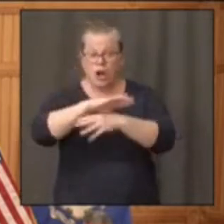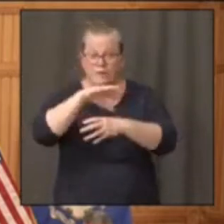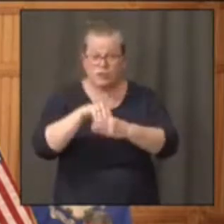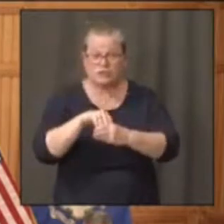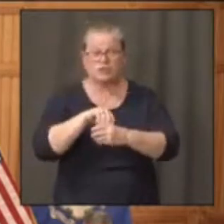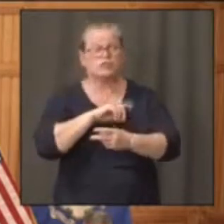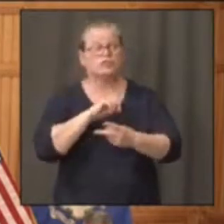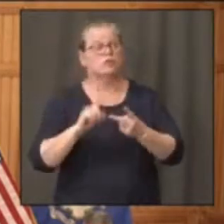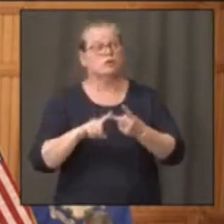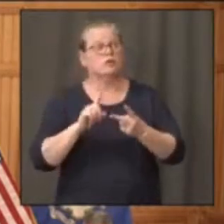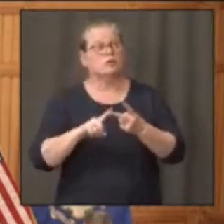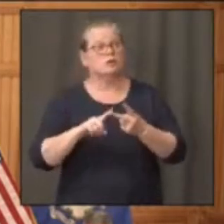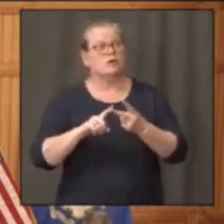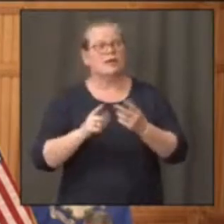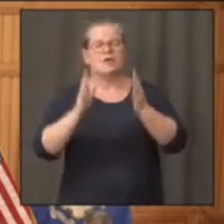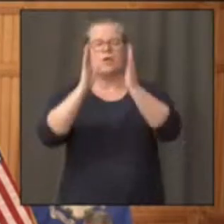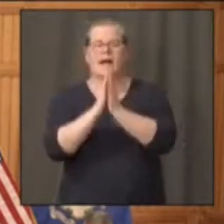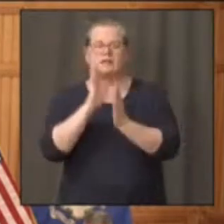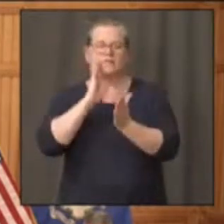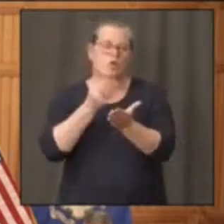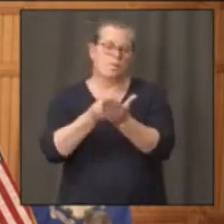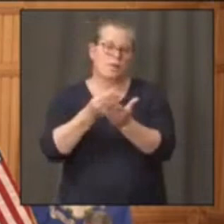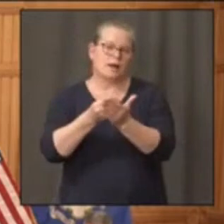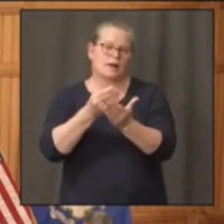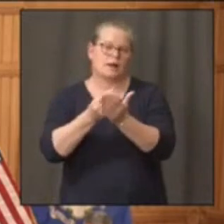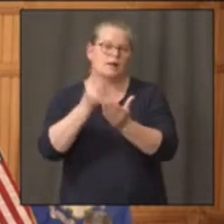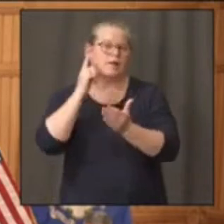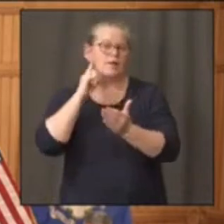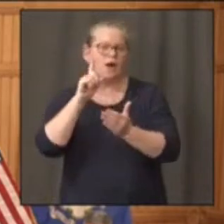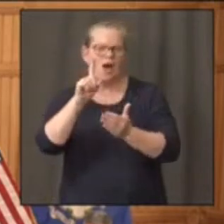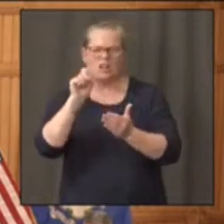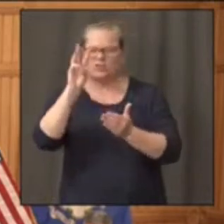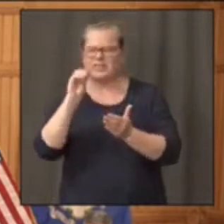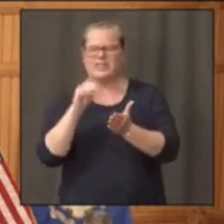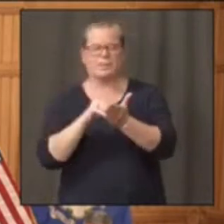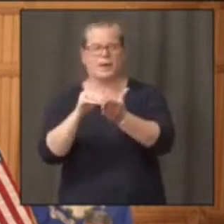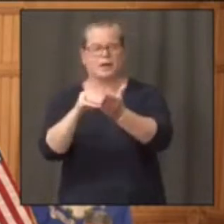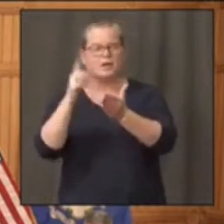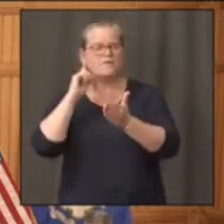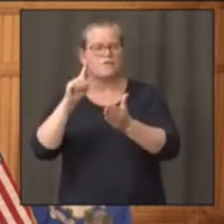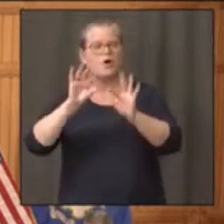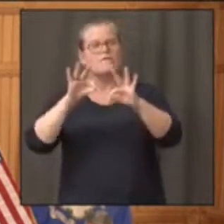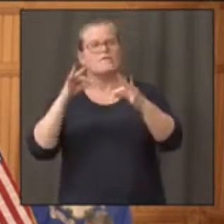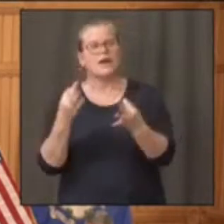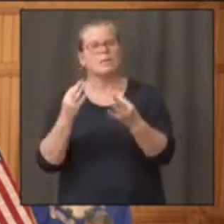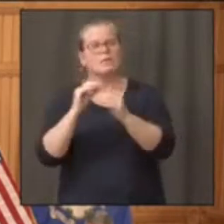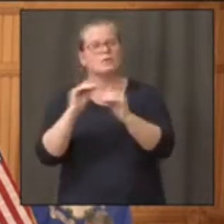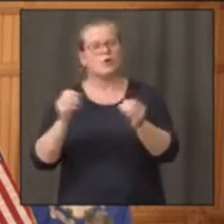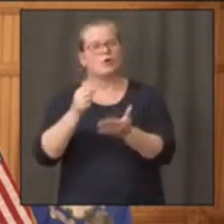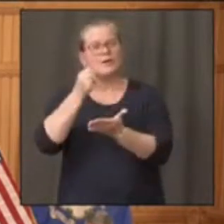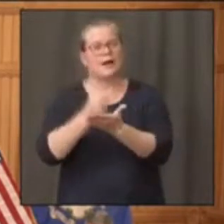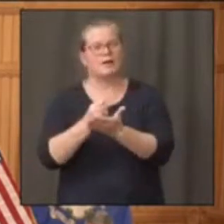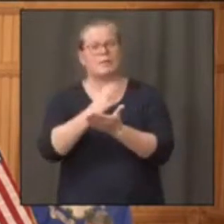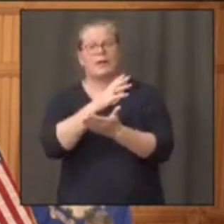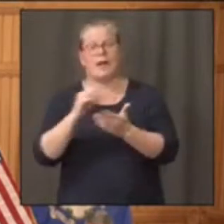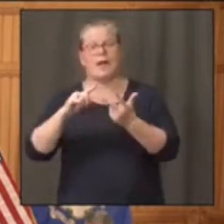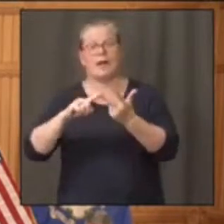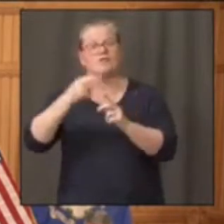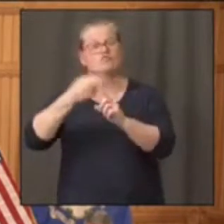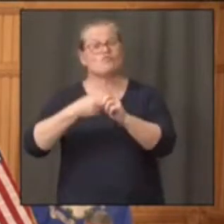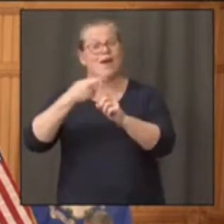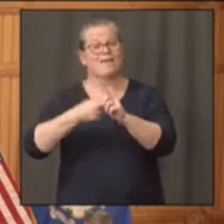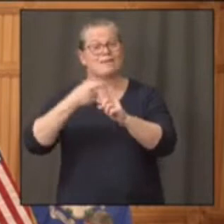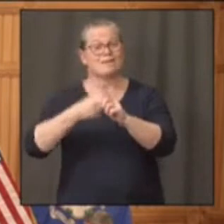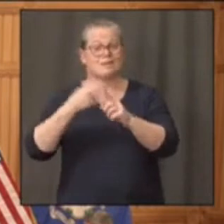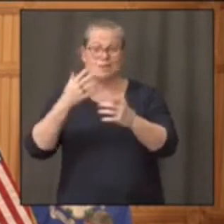undocumented families, and the outright cancellation of rent.